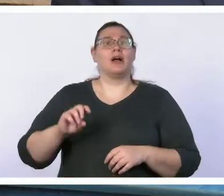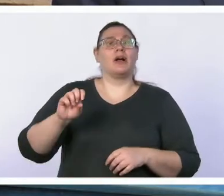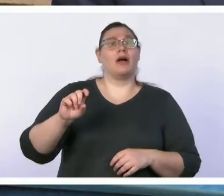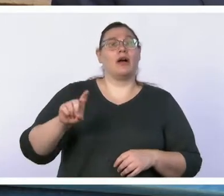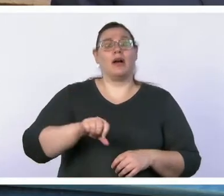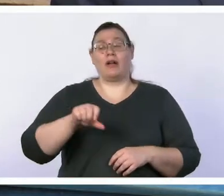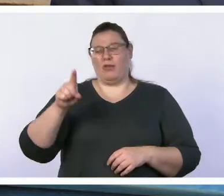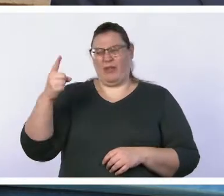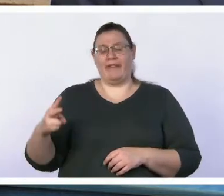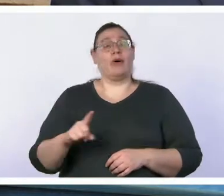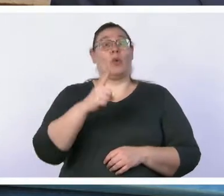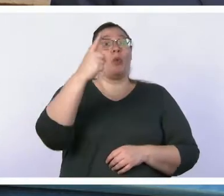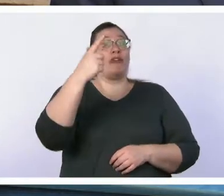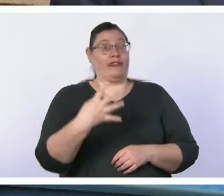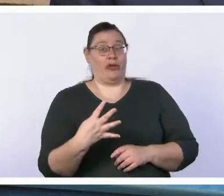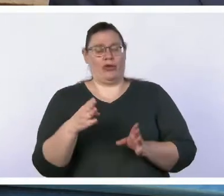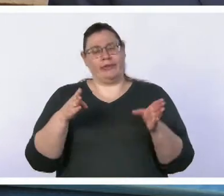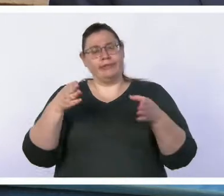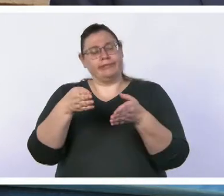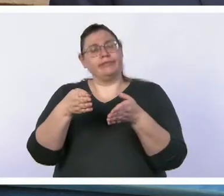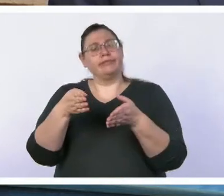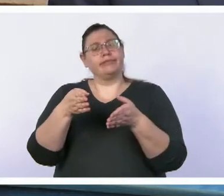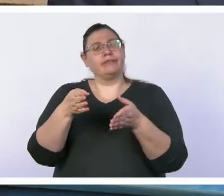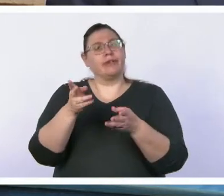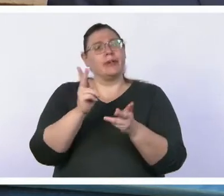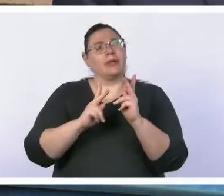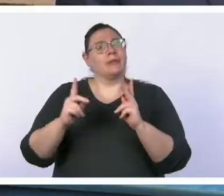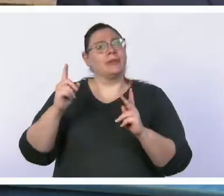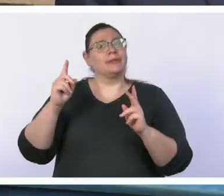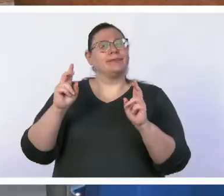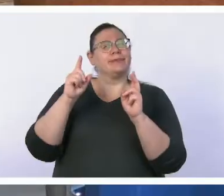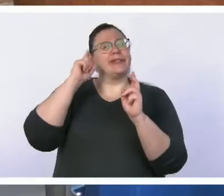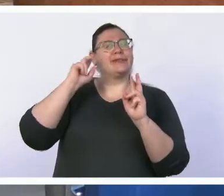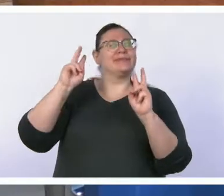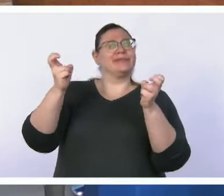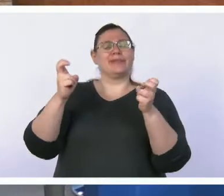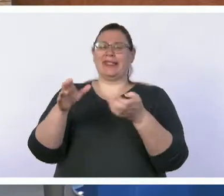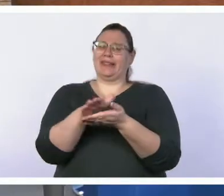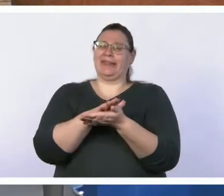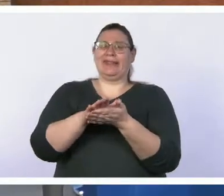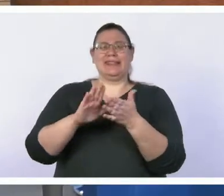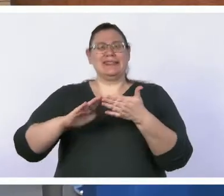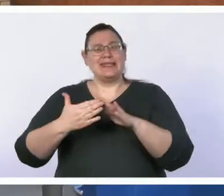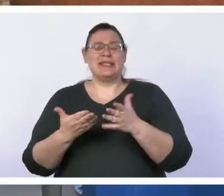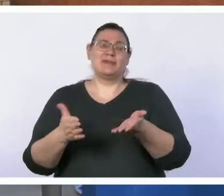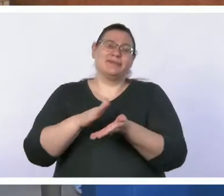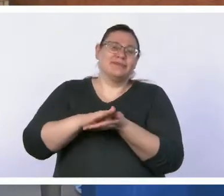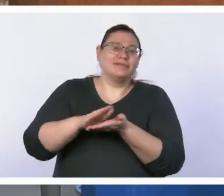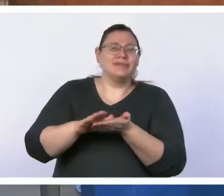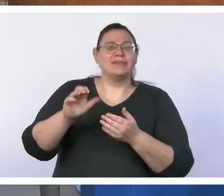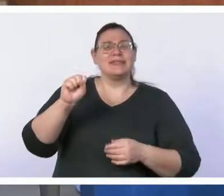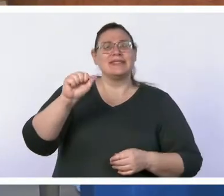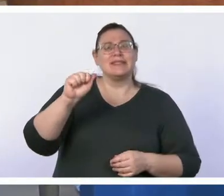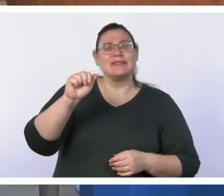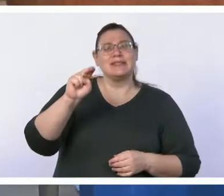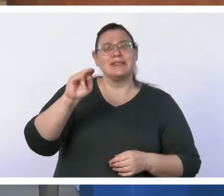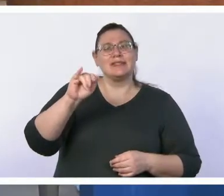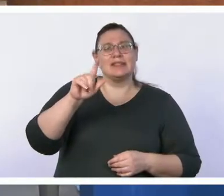quarter of the budget goes to what people think of as keeping the city clean, whether it's sanitation,